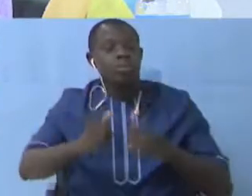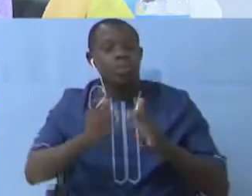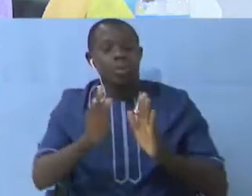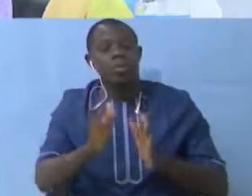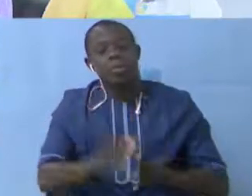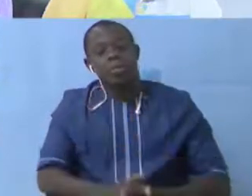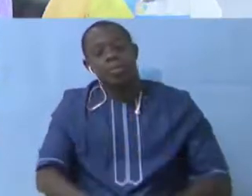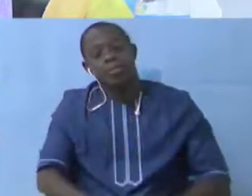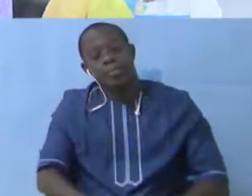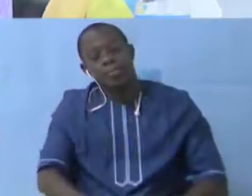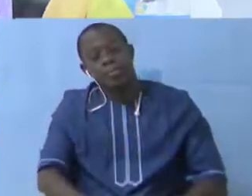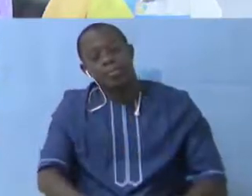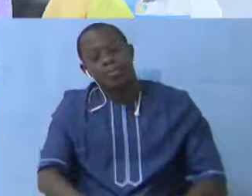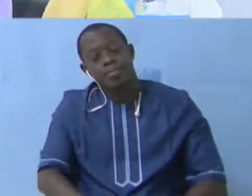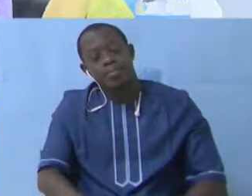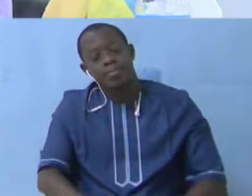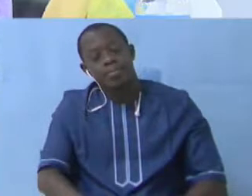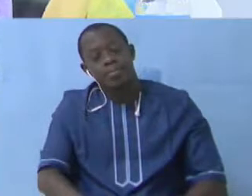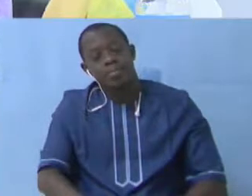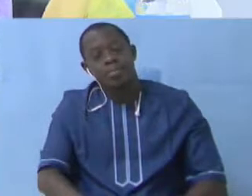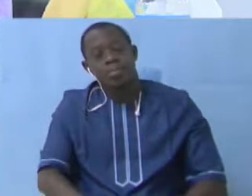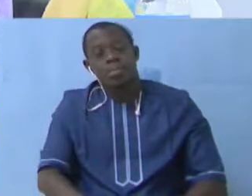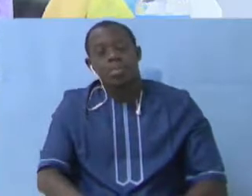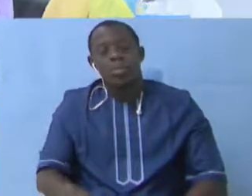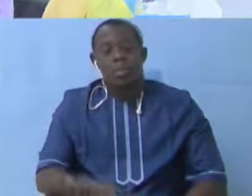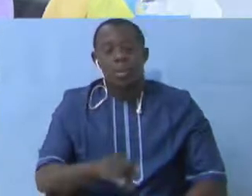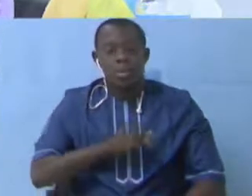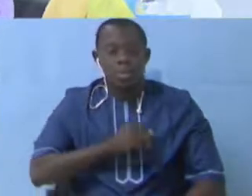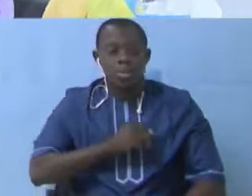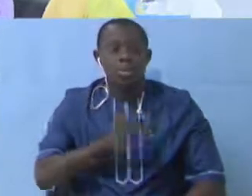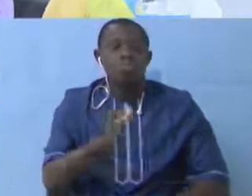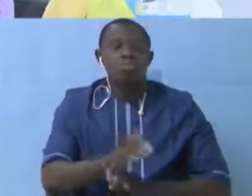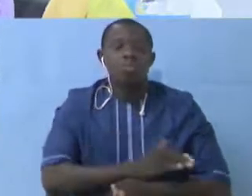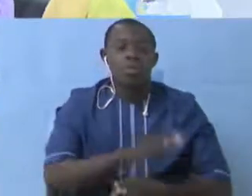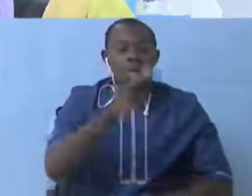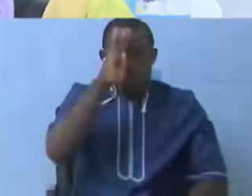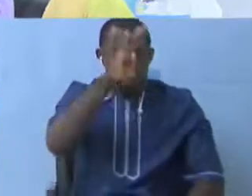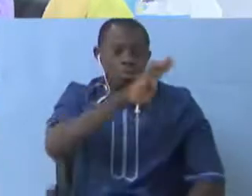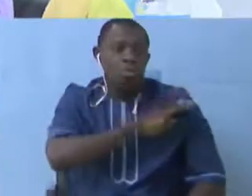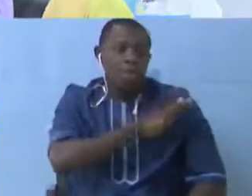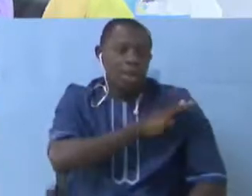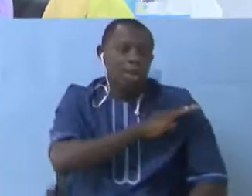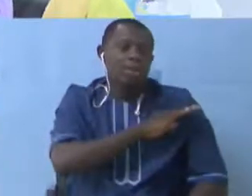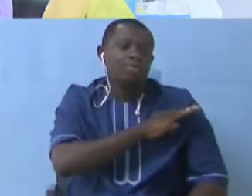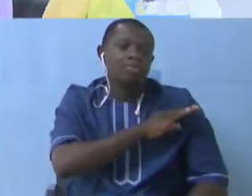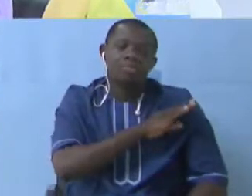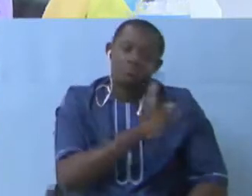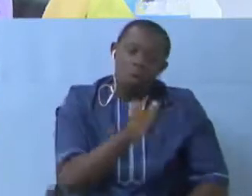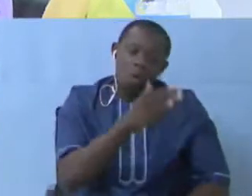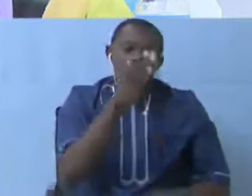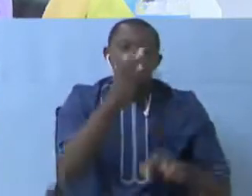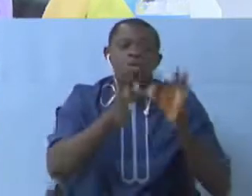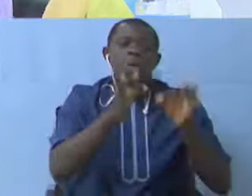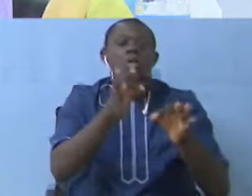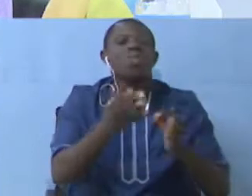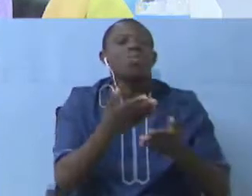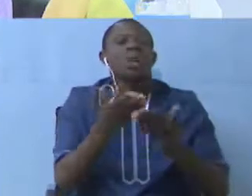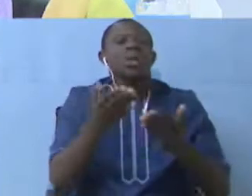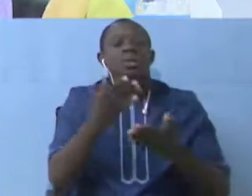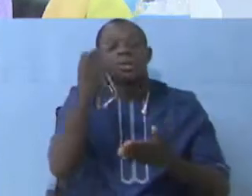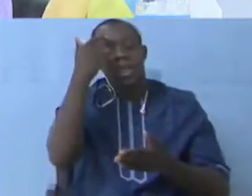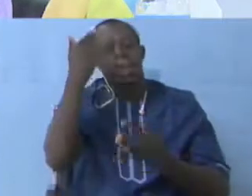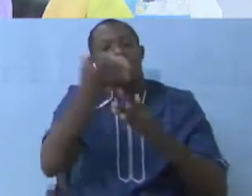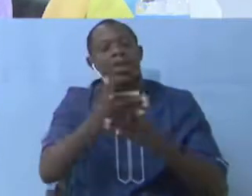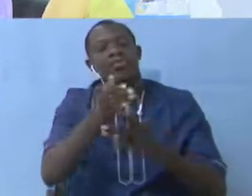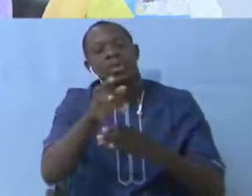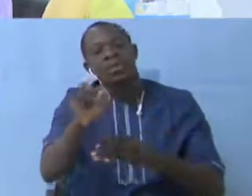fa tëddee. So his brother also was persecuted because they believed that he helped him to escape. rakkam itamit nag wala magam daldi woon nañ